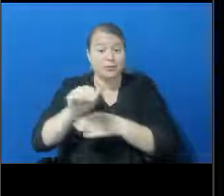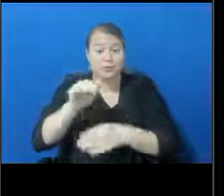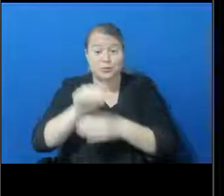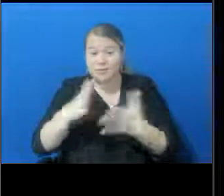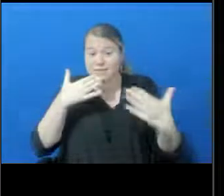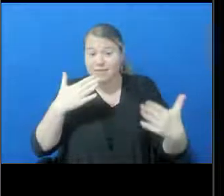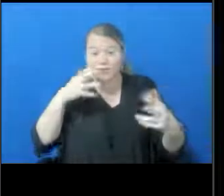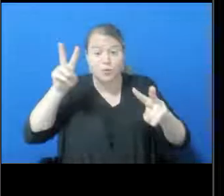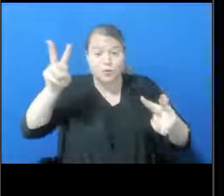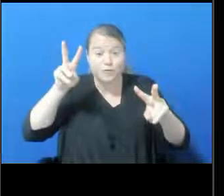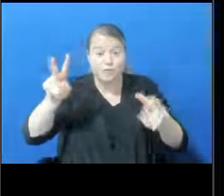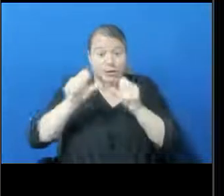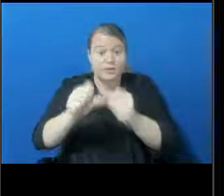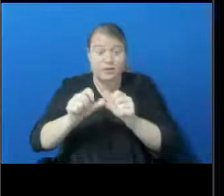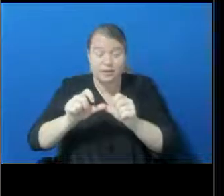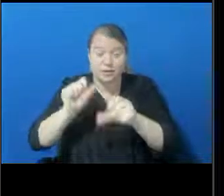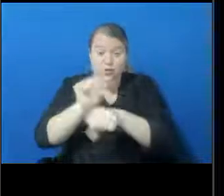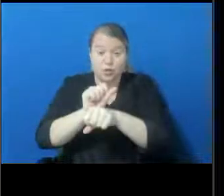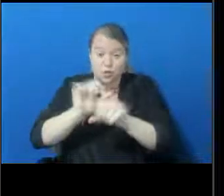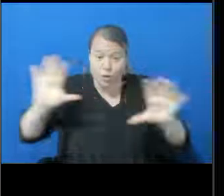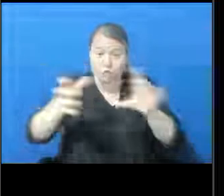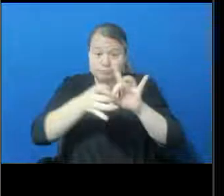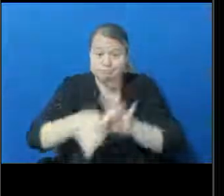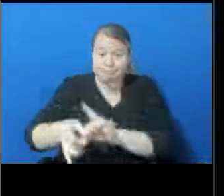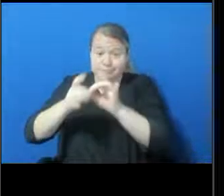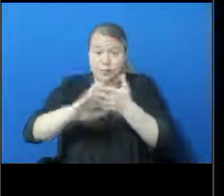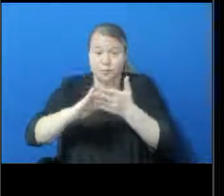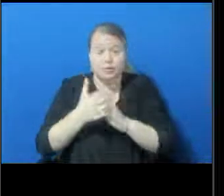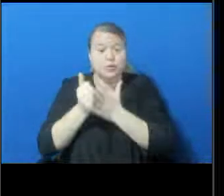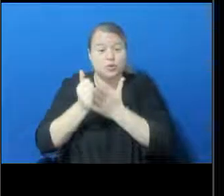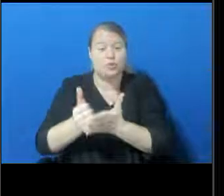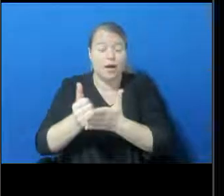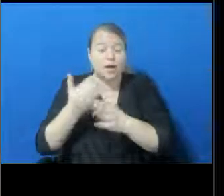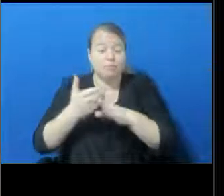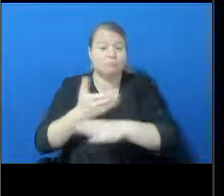to continuing to work with the community to move this project forward through